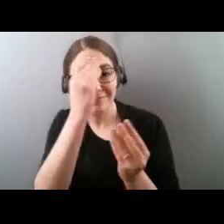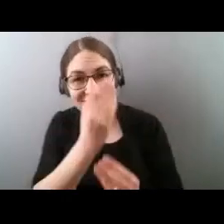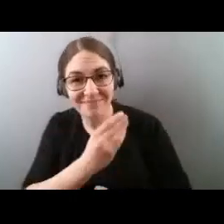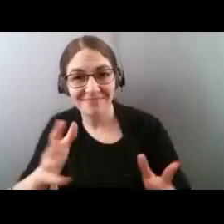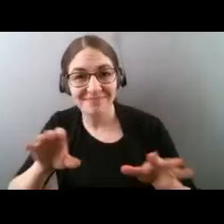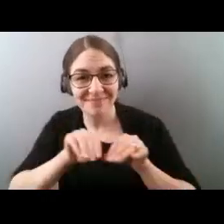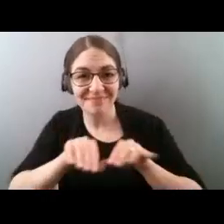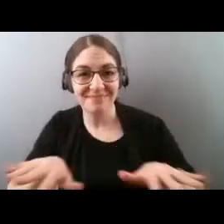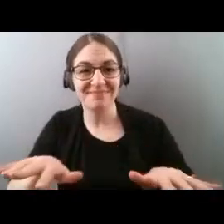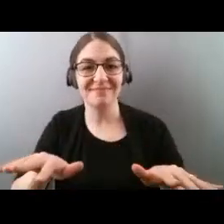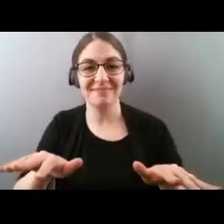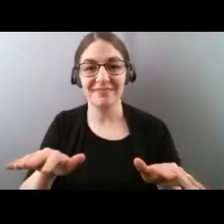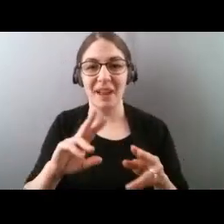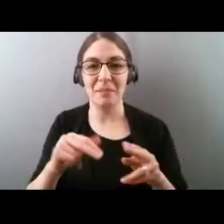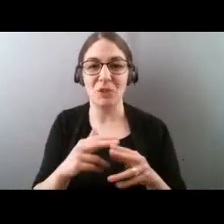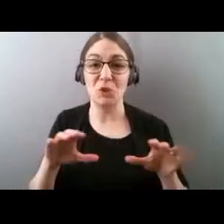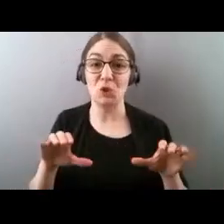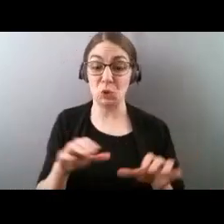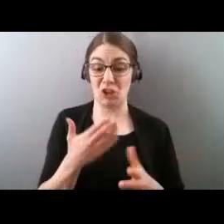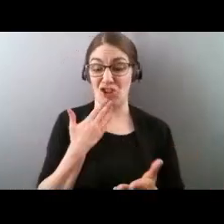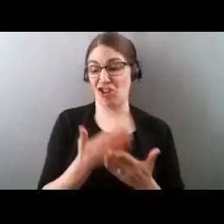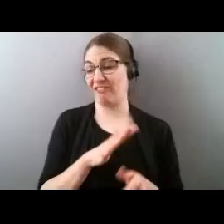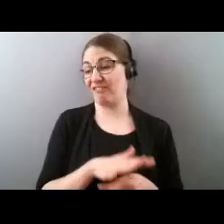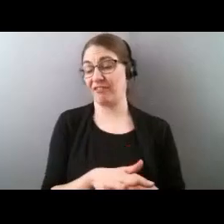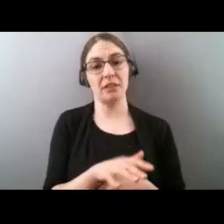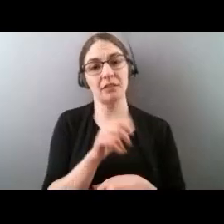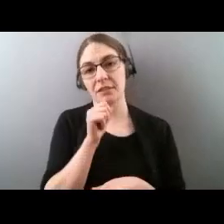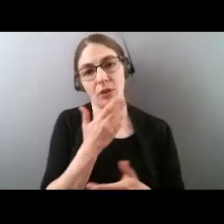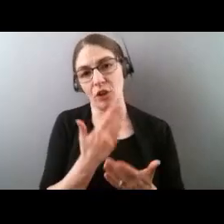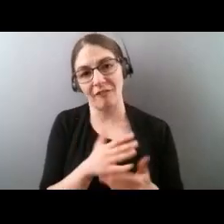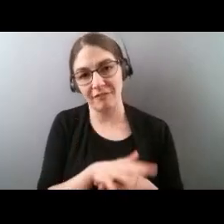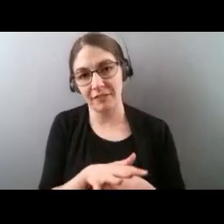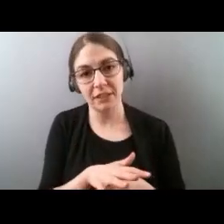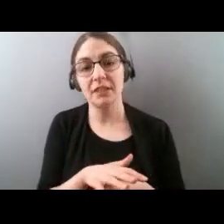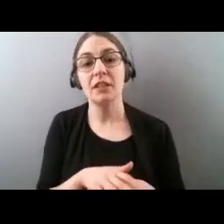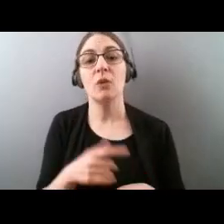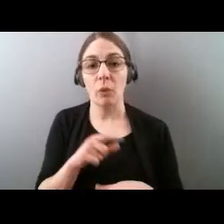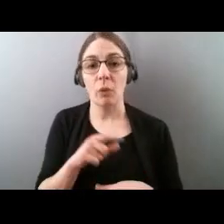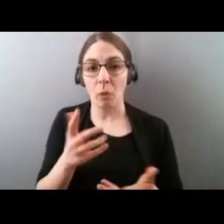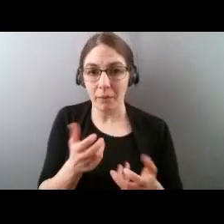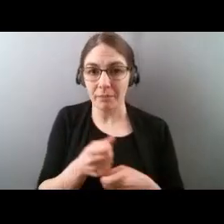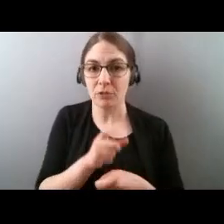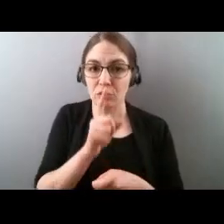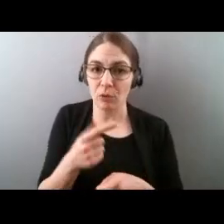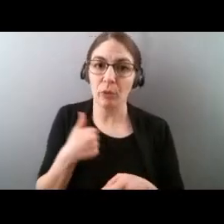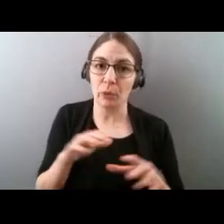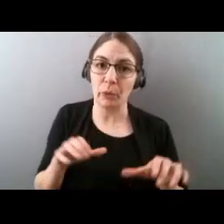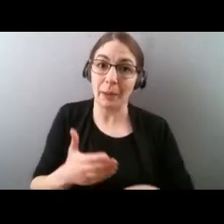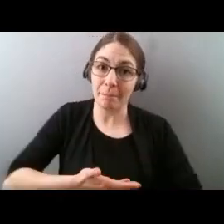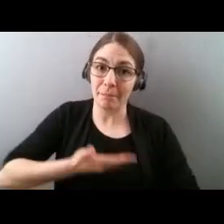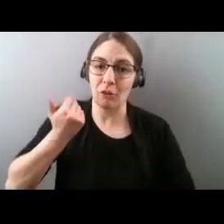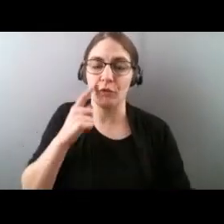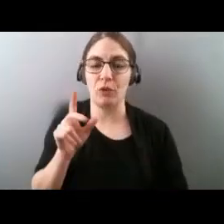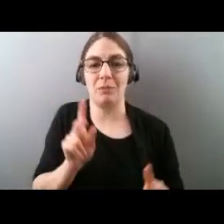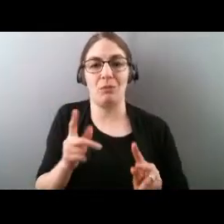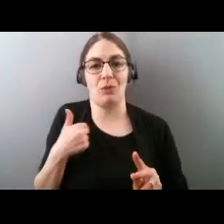that, doing good enough is not necessarily good enough. We want to make sure that we're doing better for the people that we all